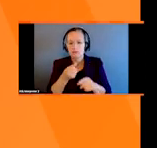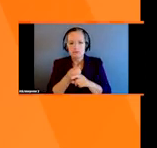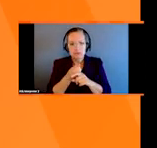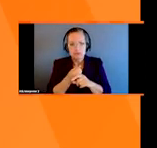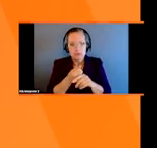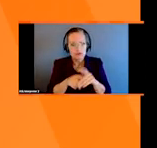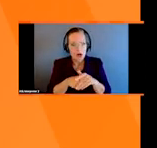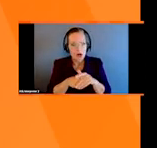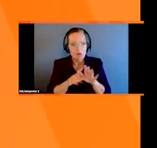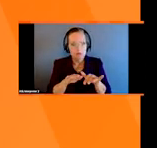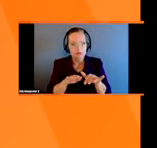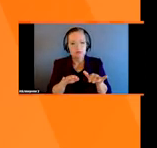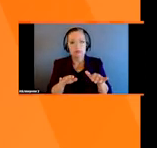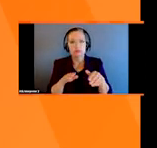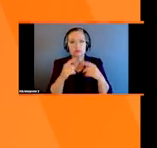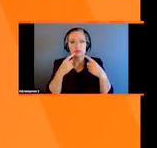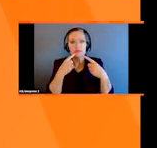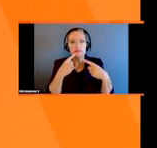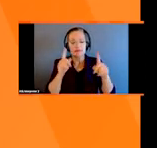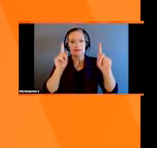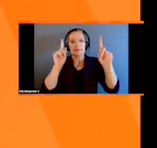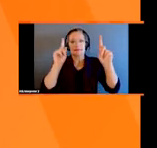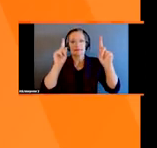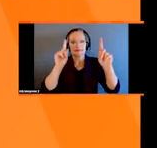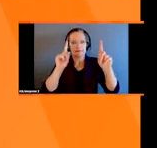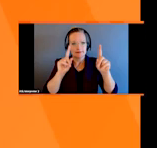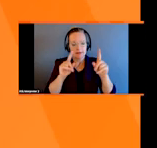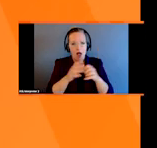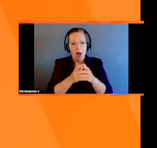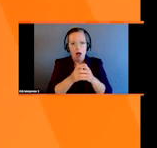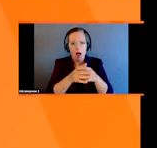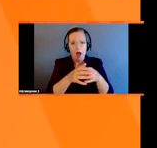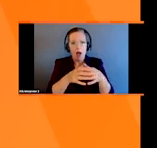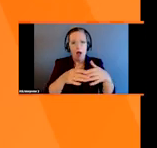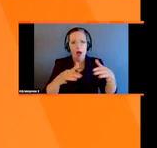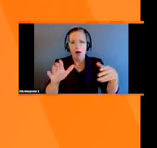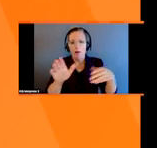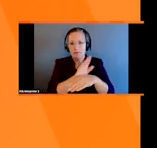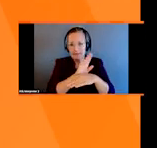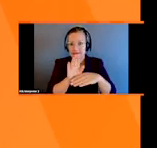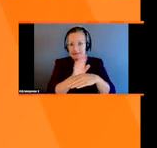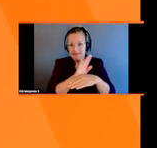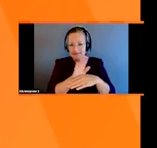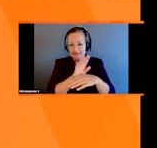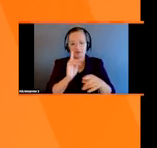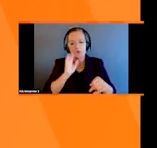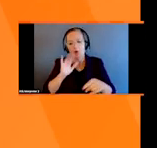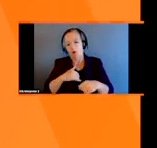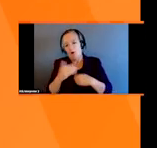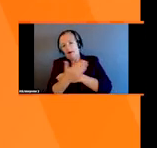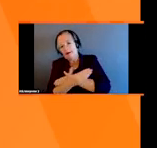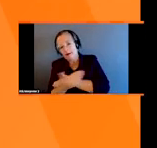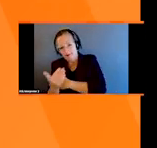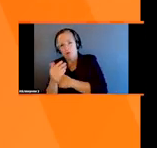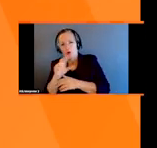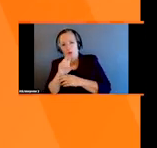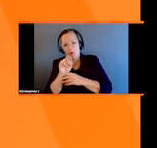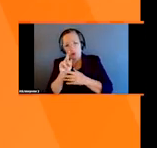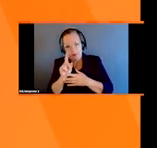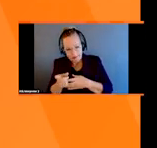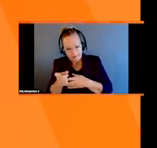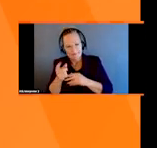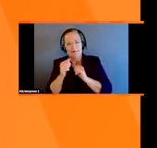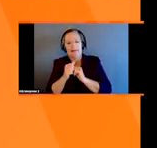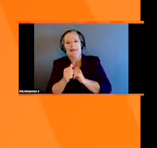these strategies to connect with as many people first, using that 30-minute 10 connections per day rule. At least